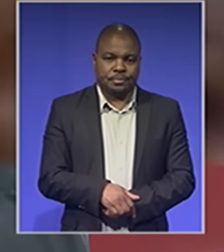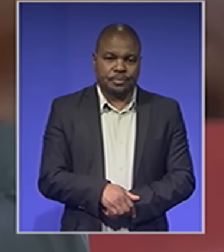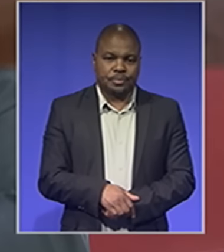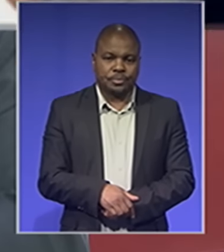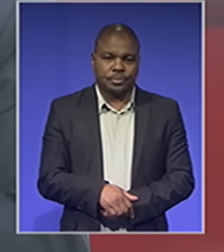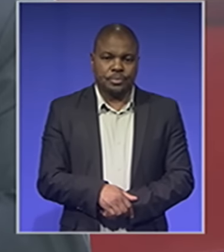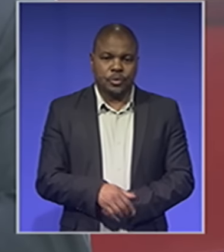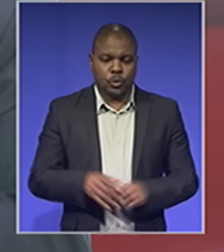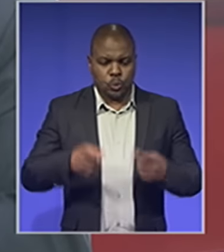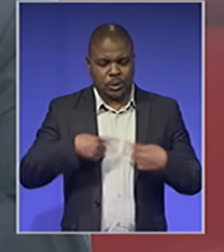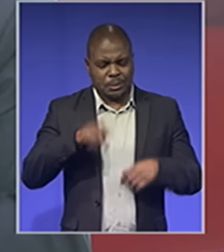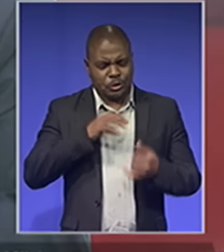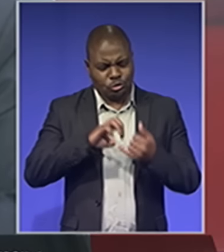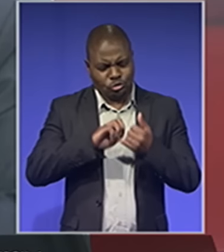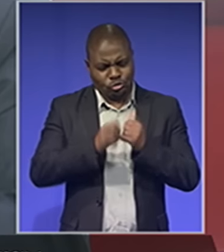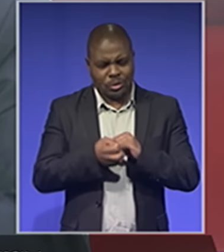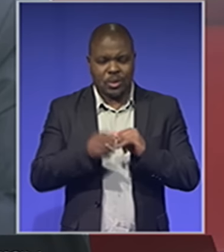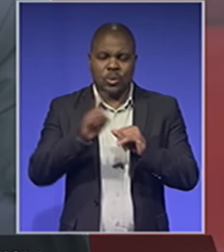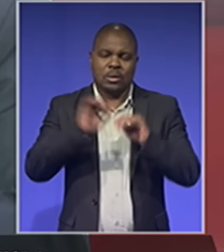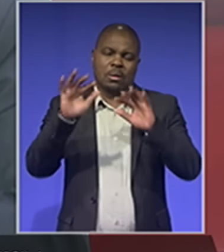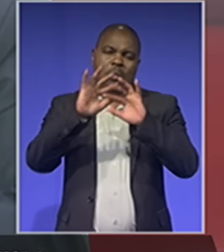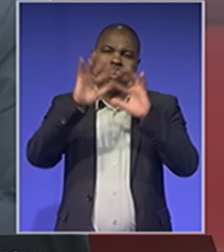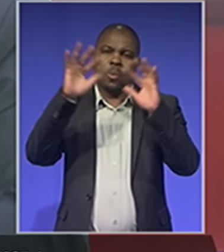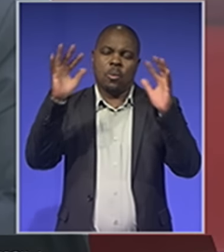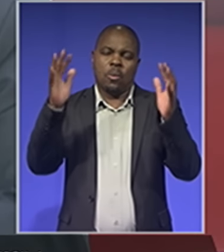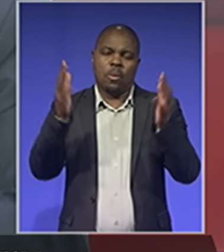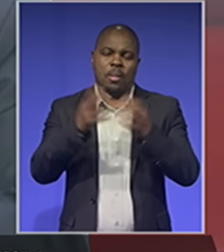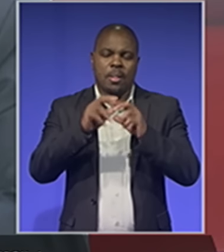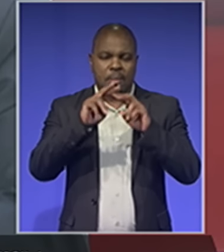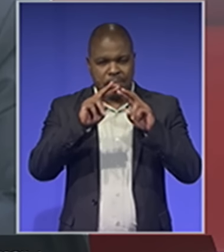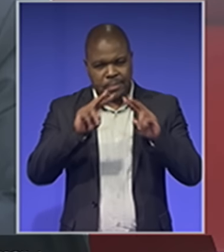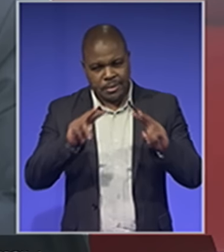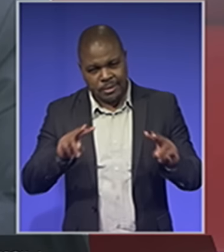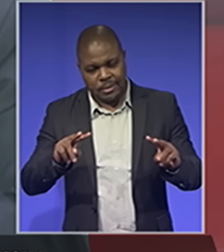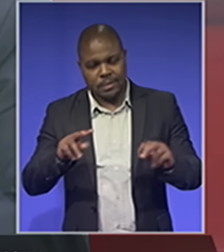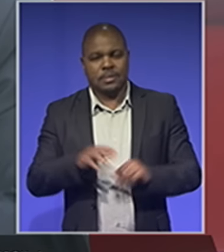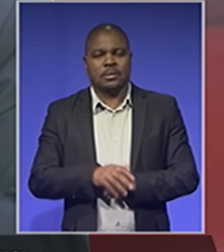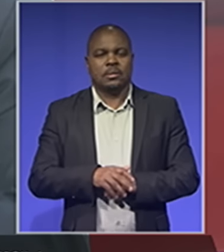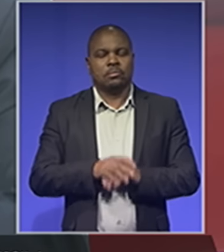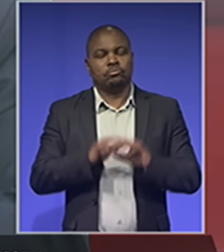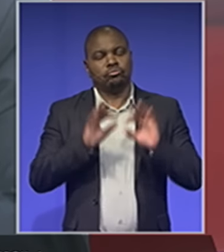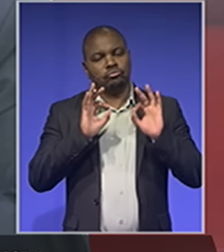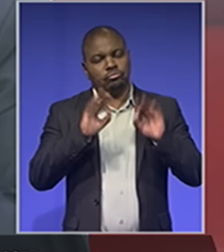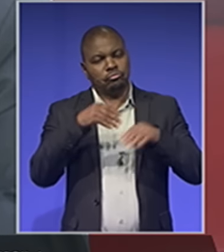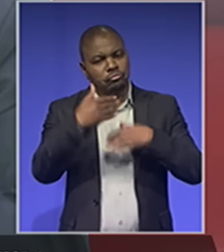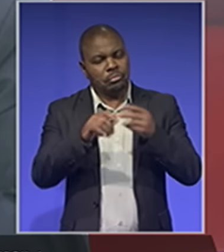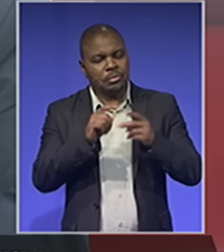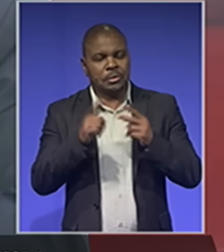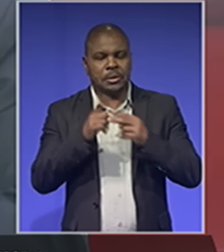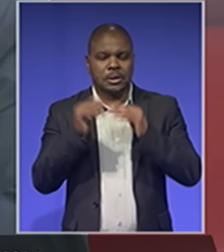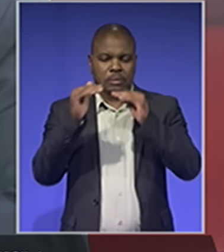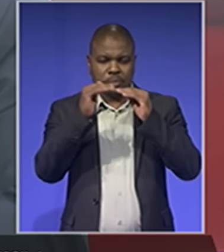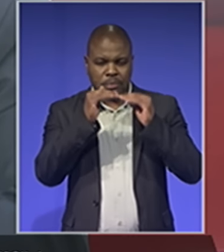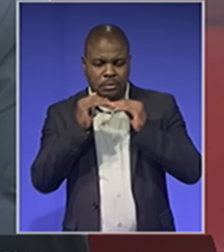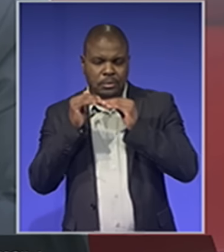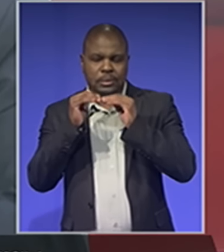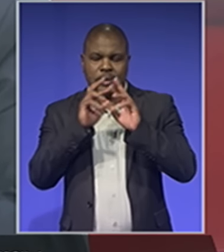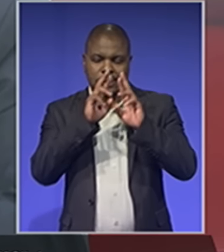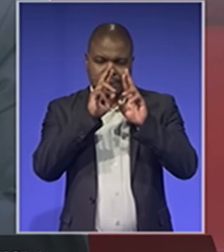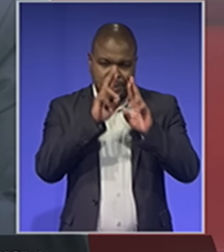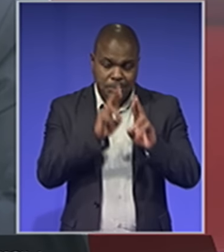We must strive for global peace, for stability, for justice and respect